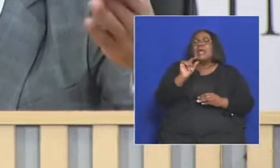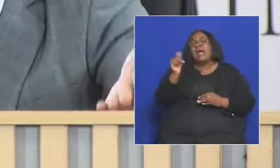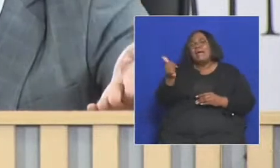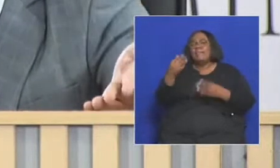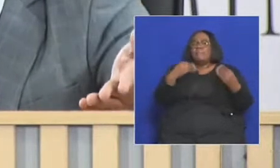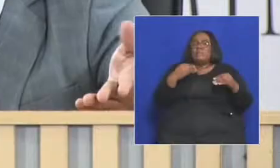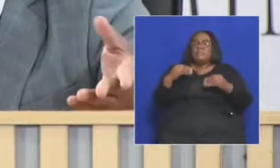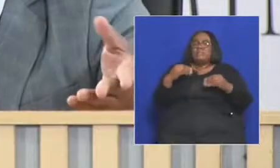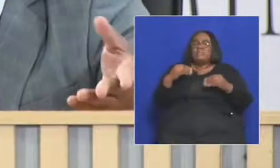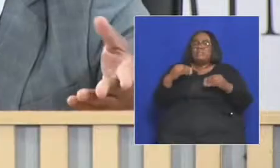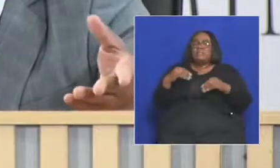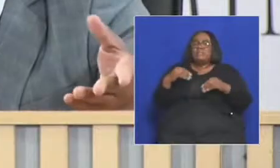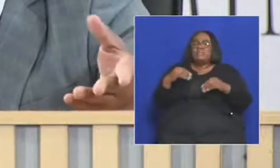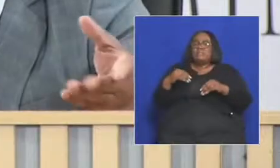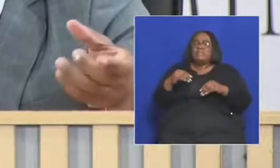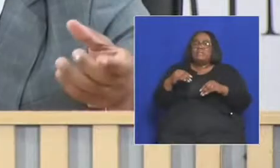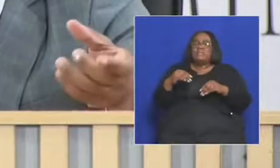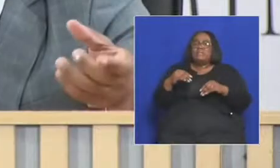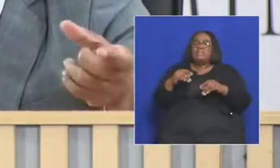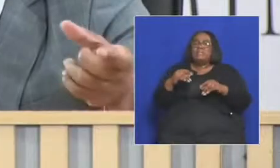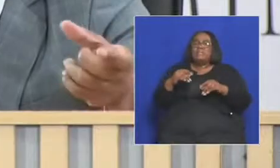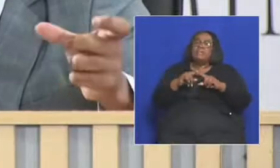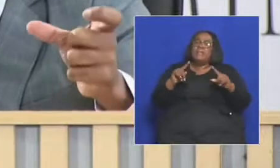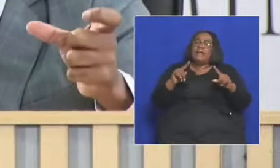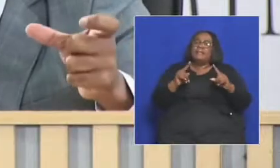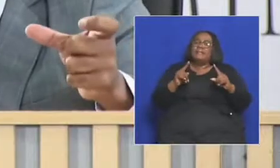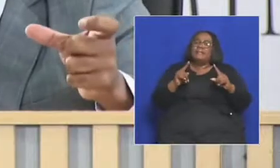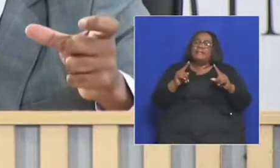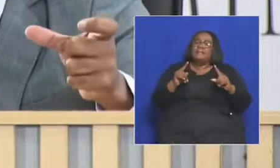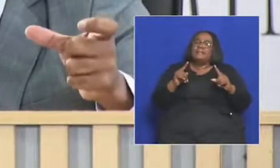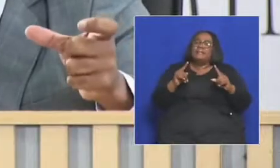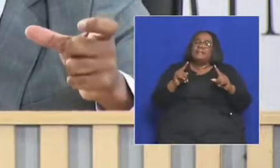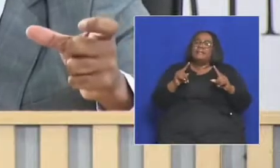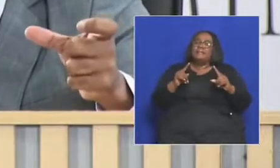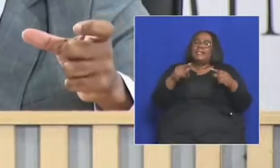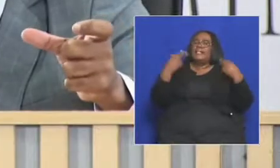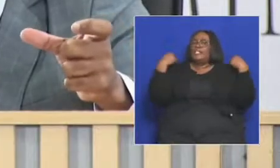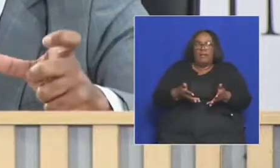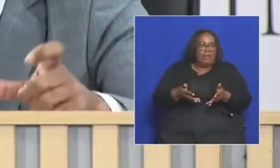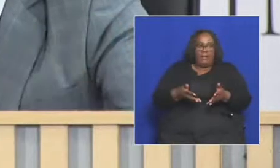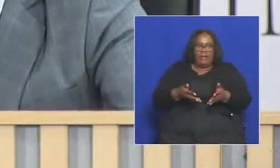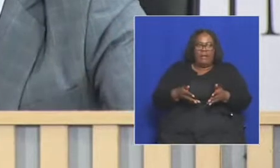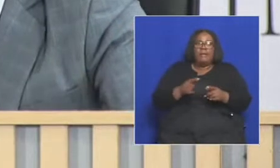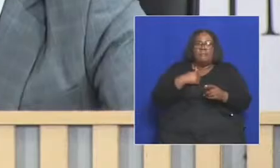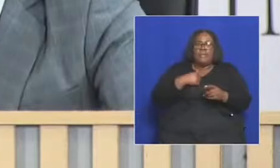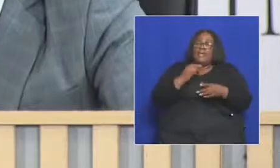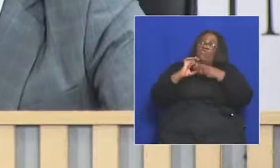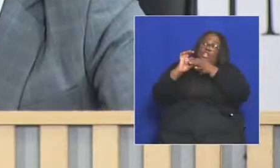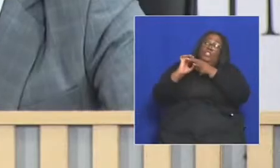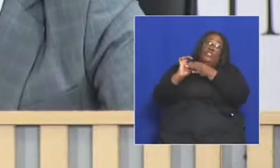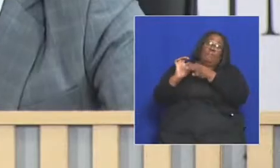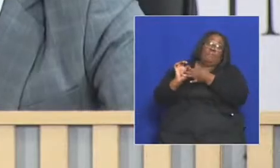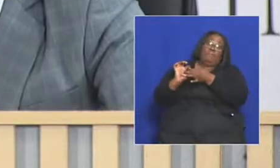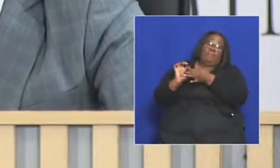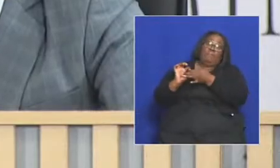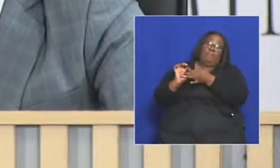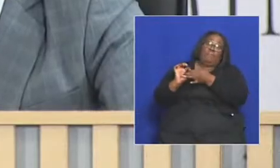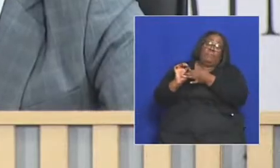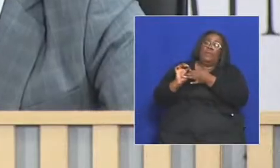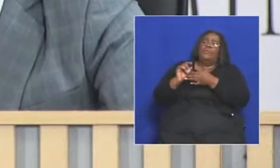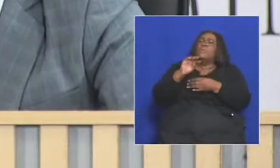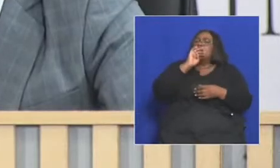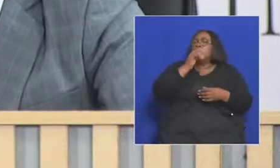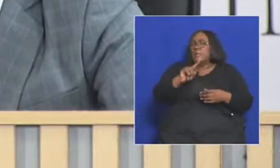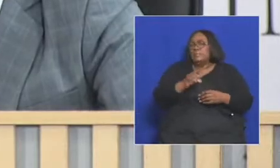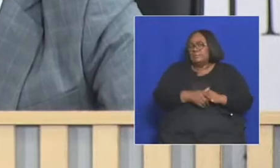rendering security services for him. I do not know relationship in which context. Okay, perhaps then let's take